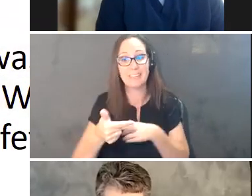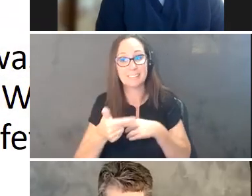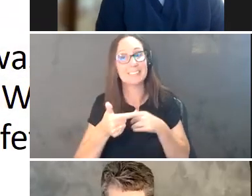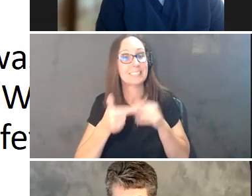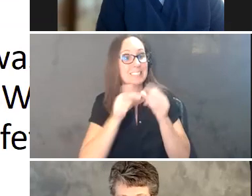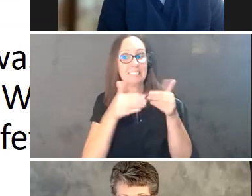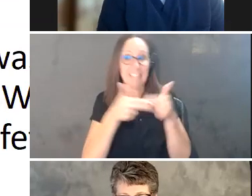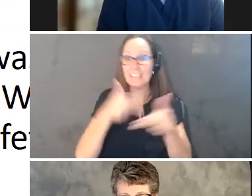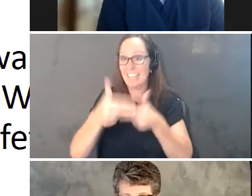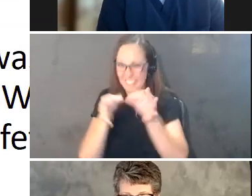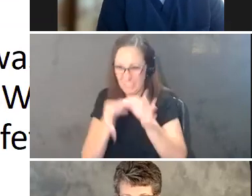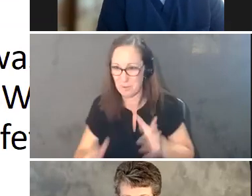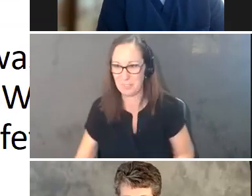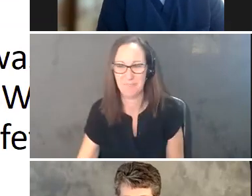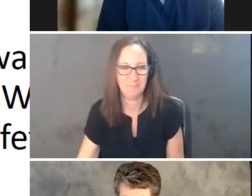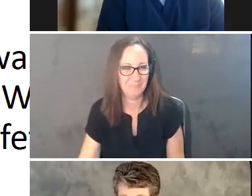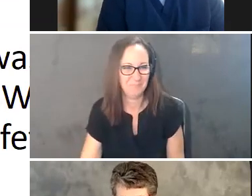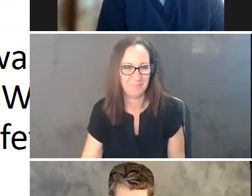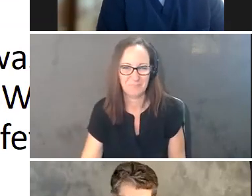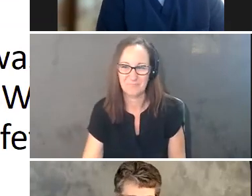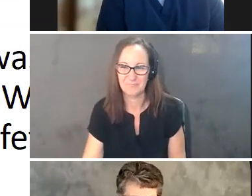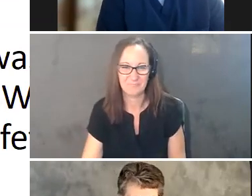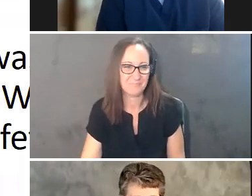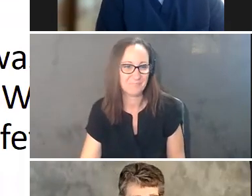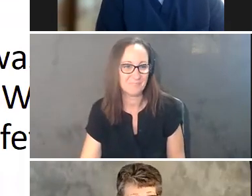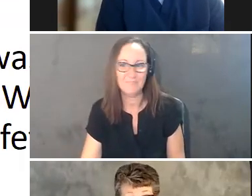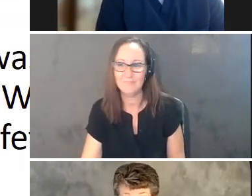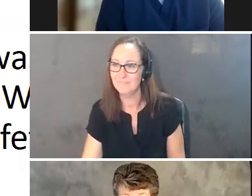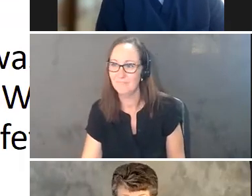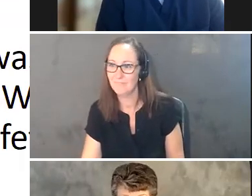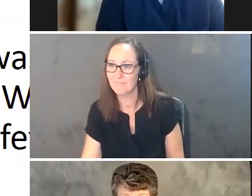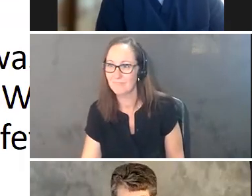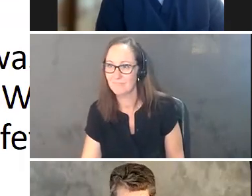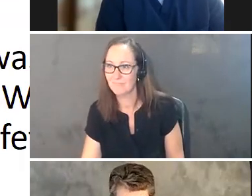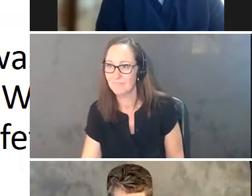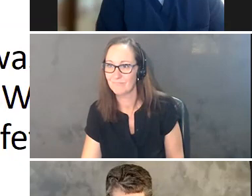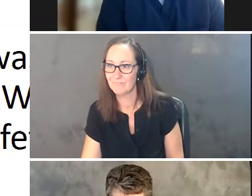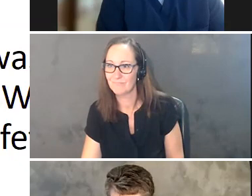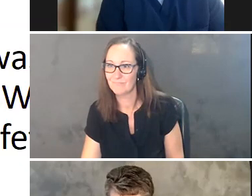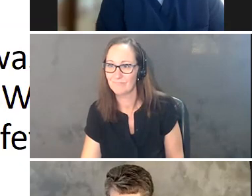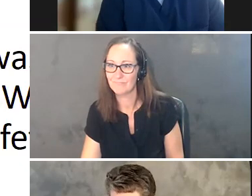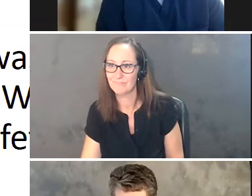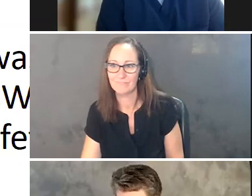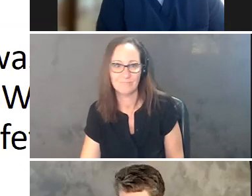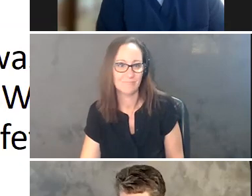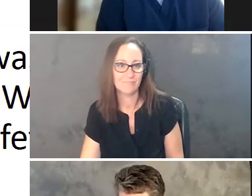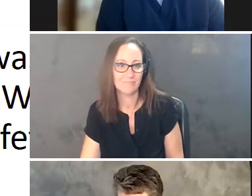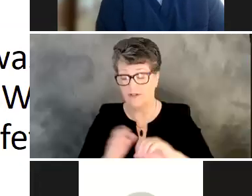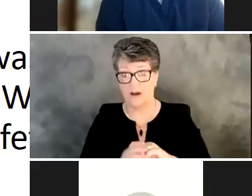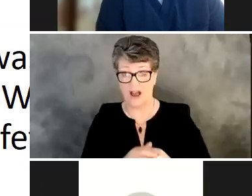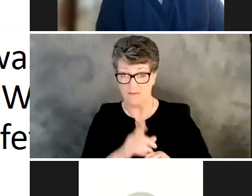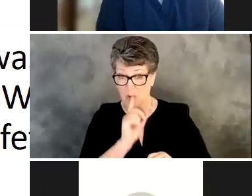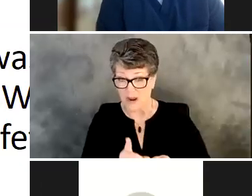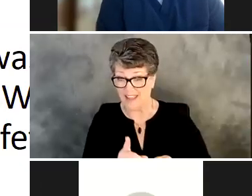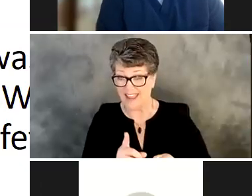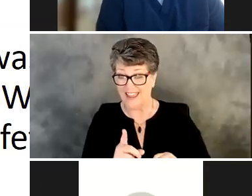So one is that that it was created too quickly to be safe. So the vaccine was really made from years of work.